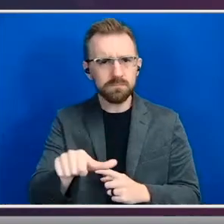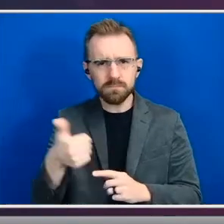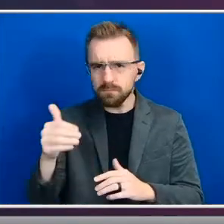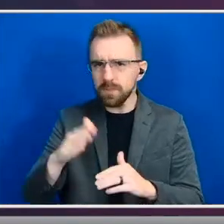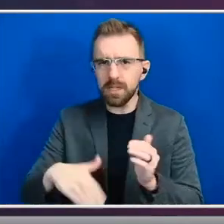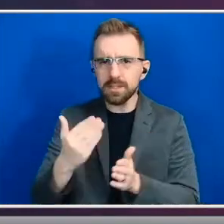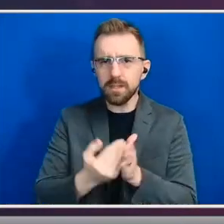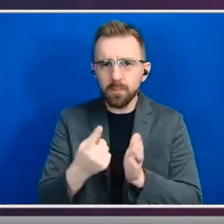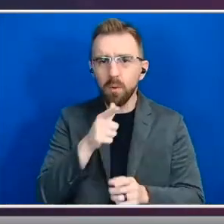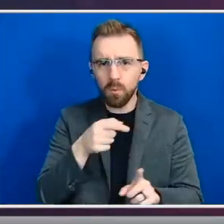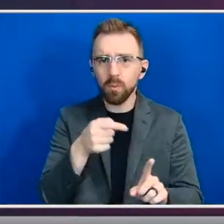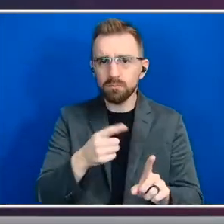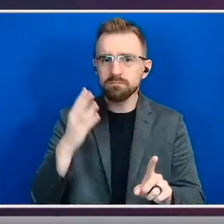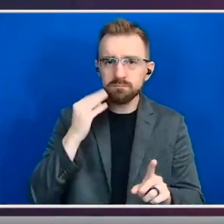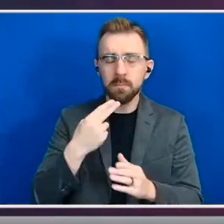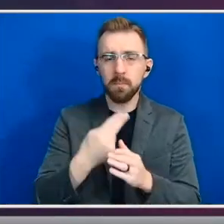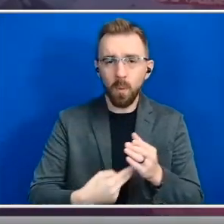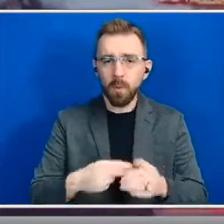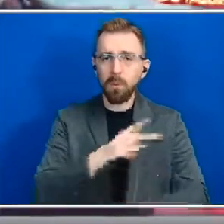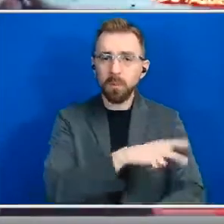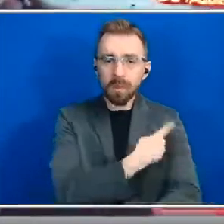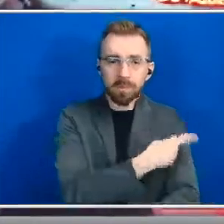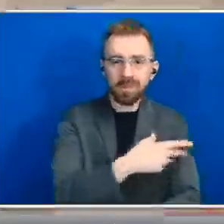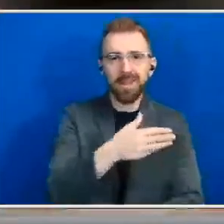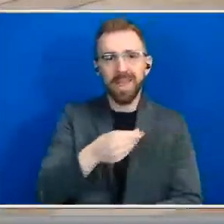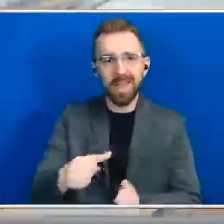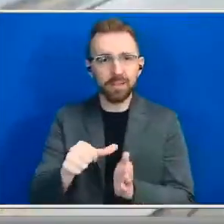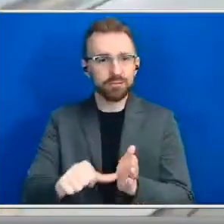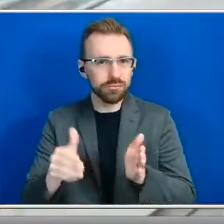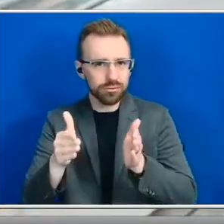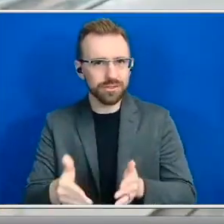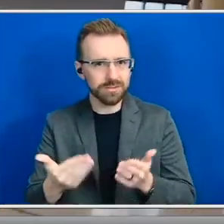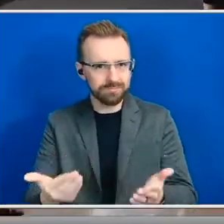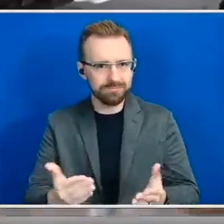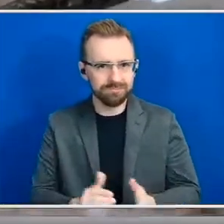both patient and surgeon?